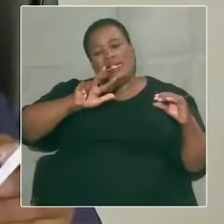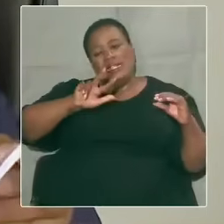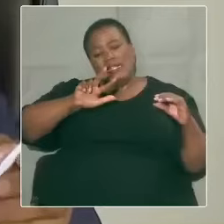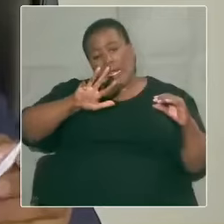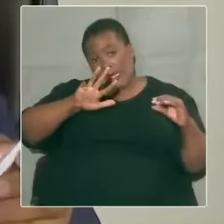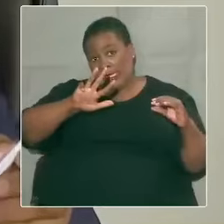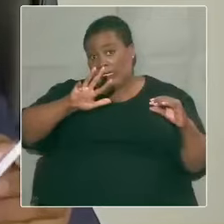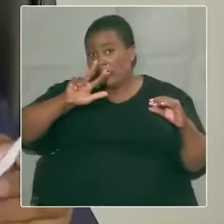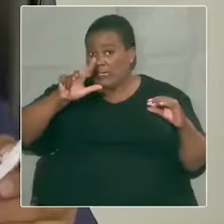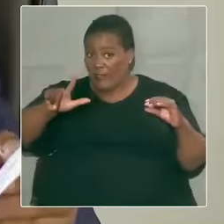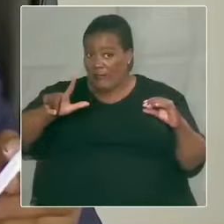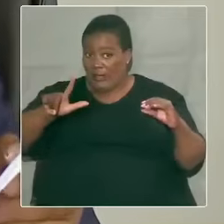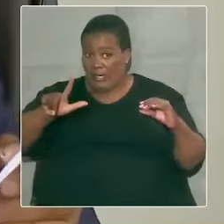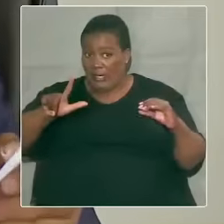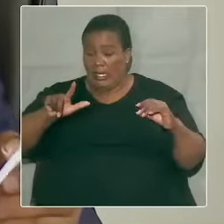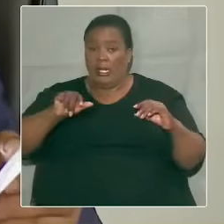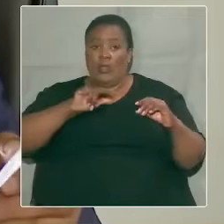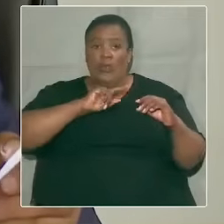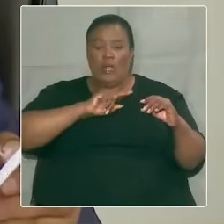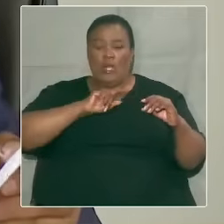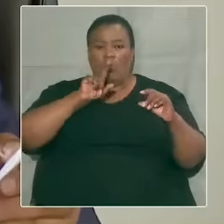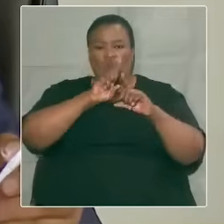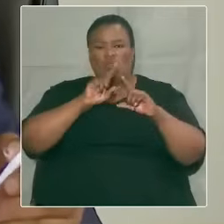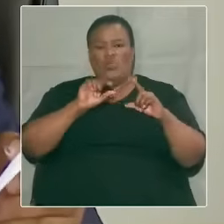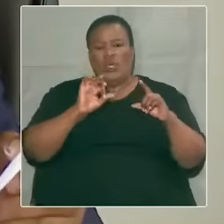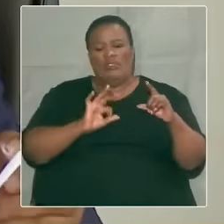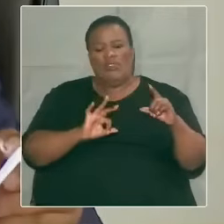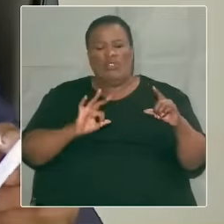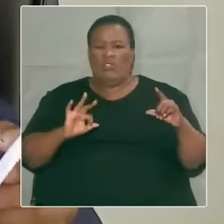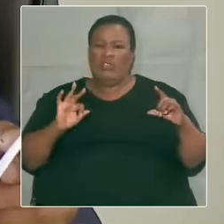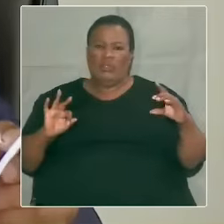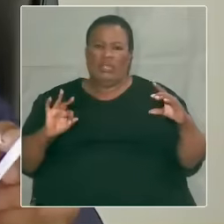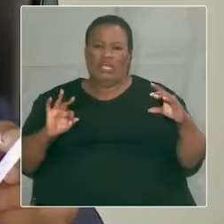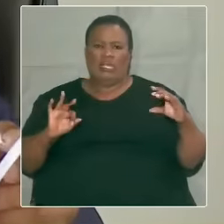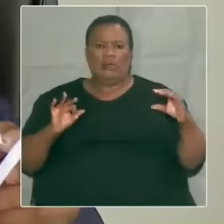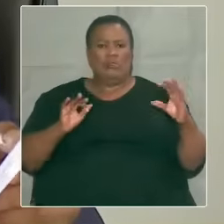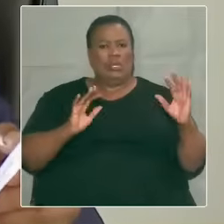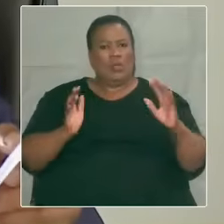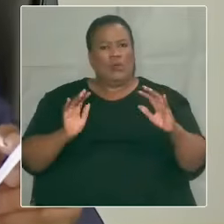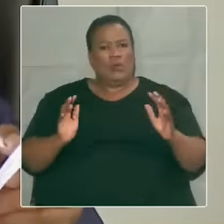as to the 297 and the 333.